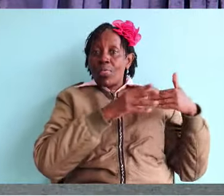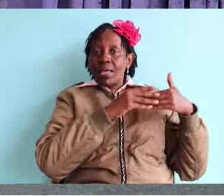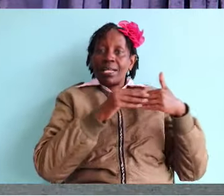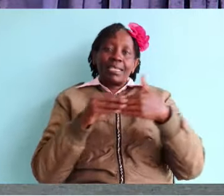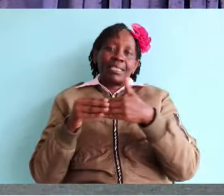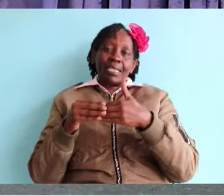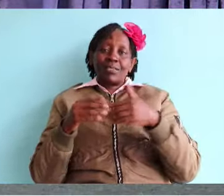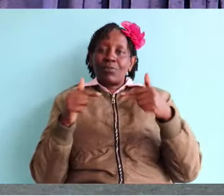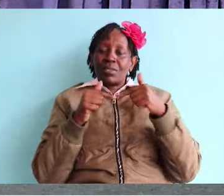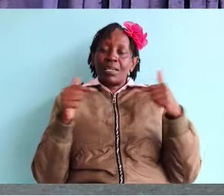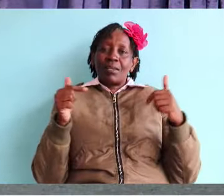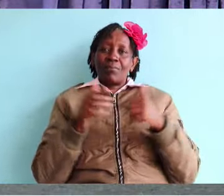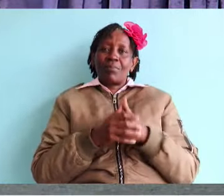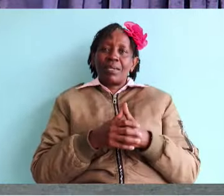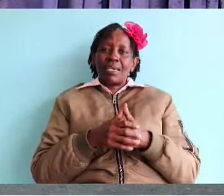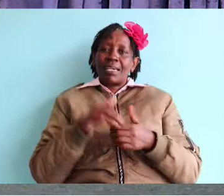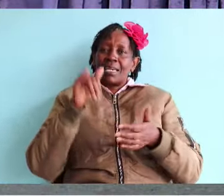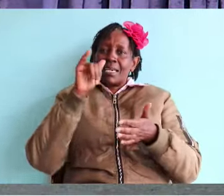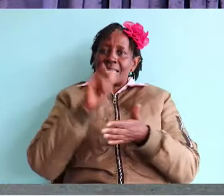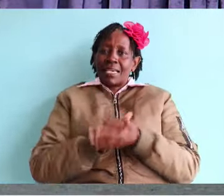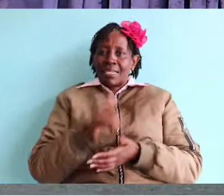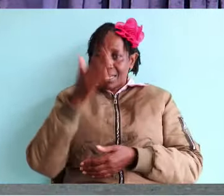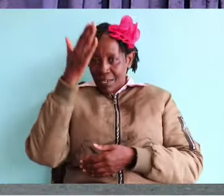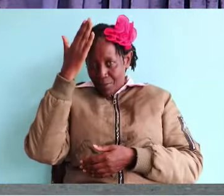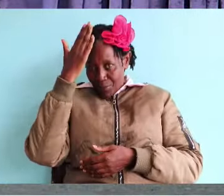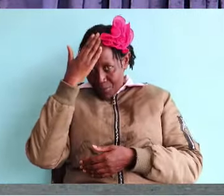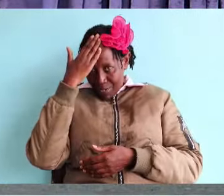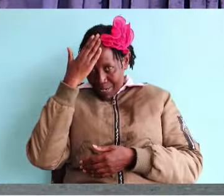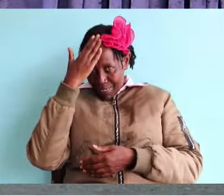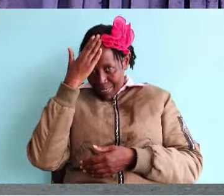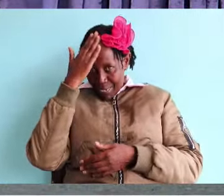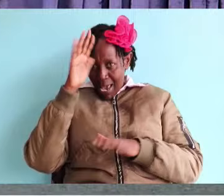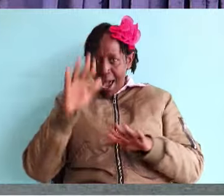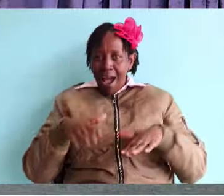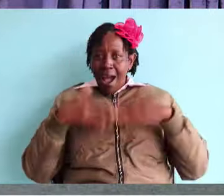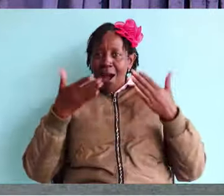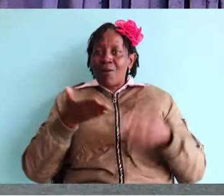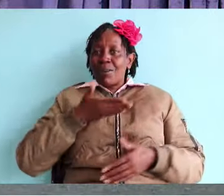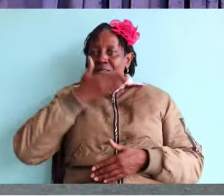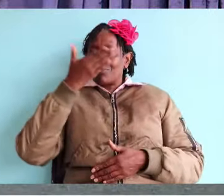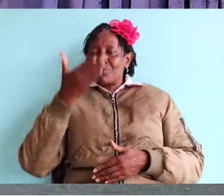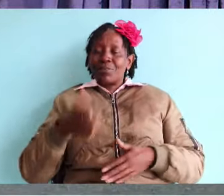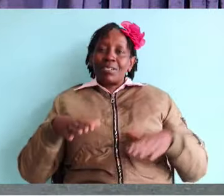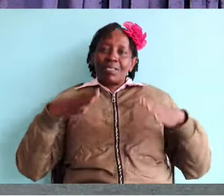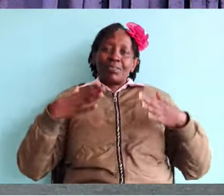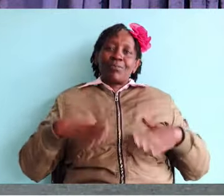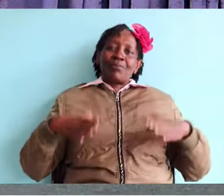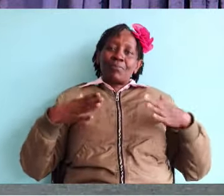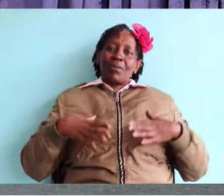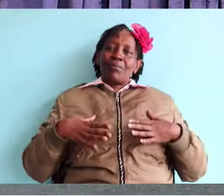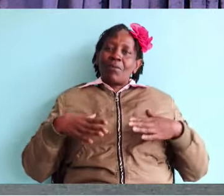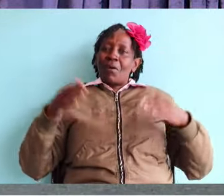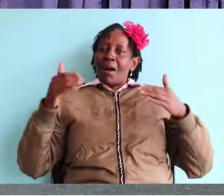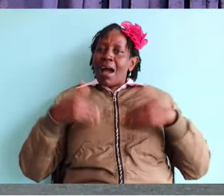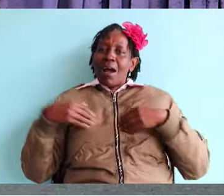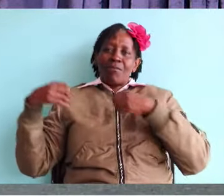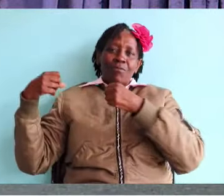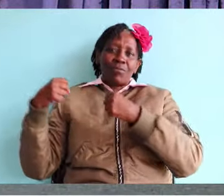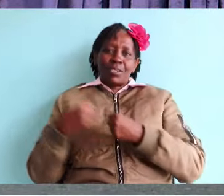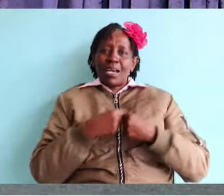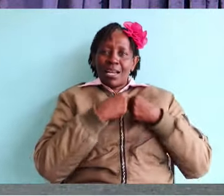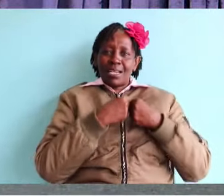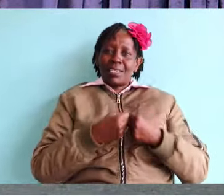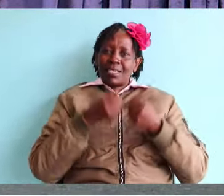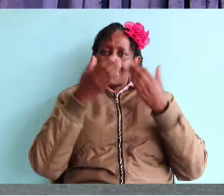Midianites. And that humility and the way he responded to these people averted a crisis, what could have even